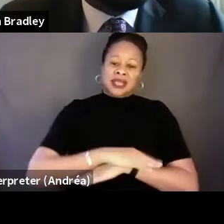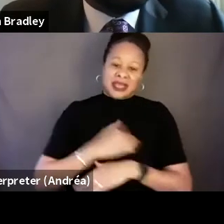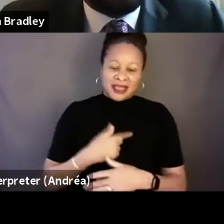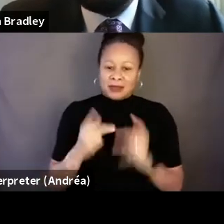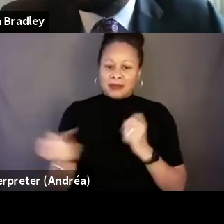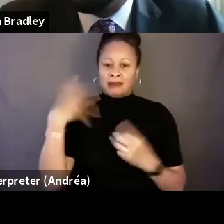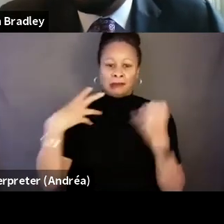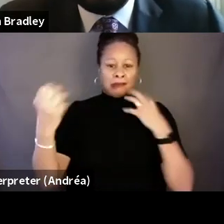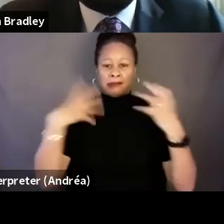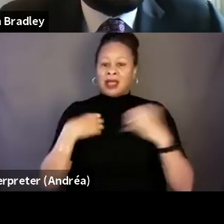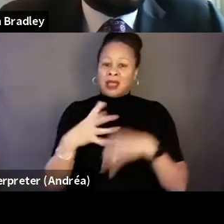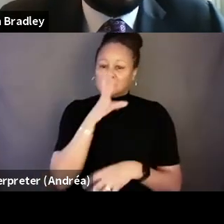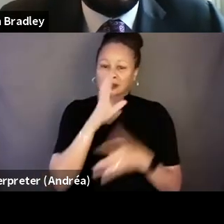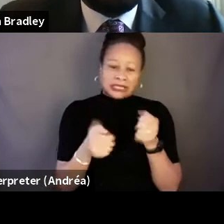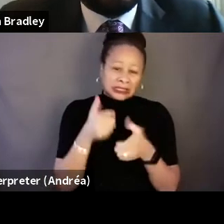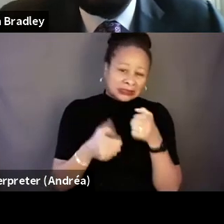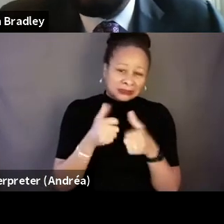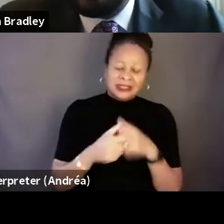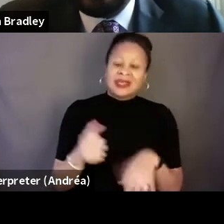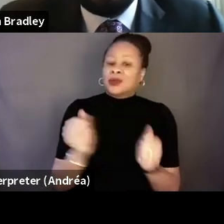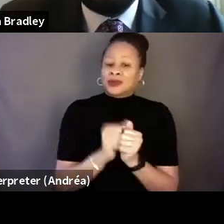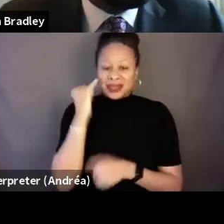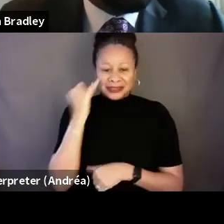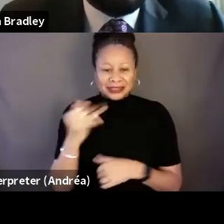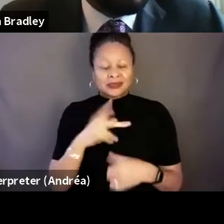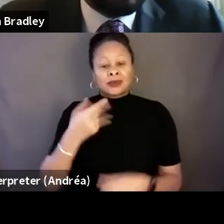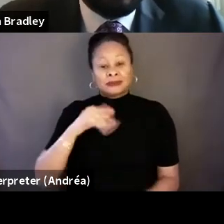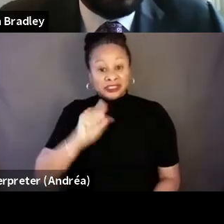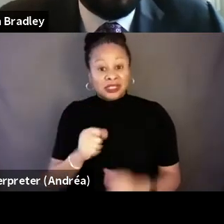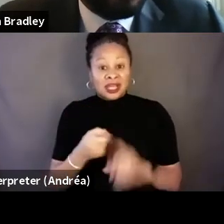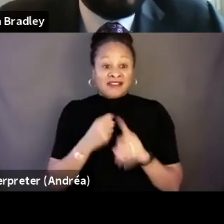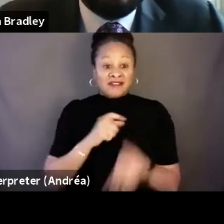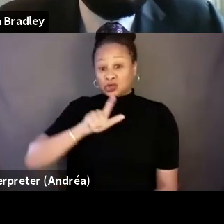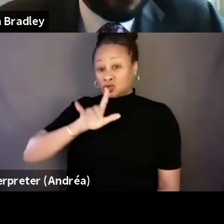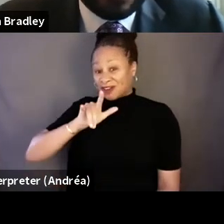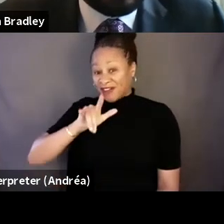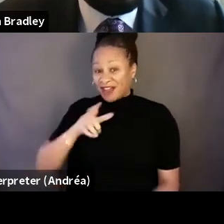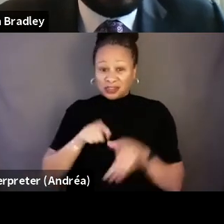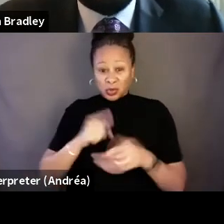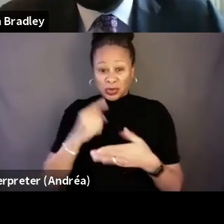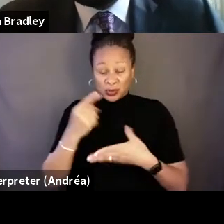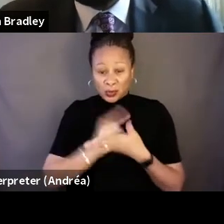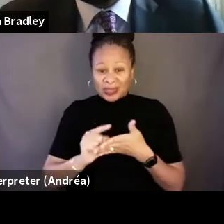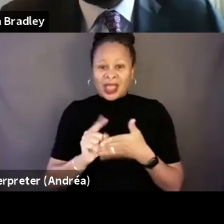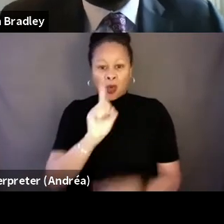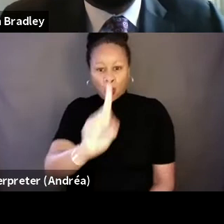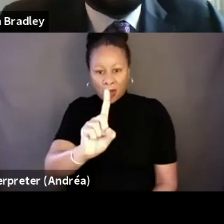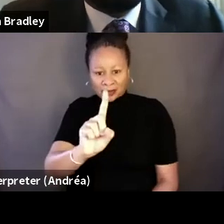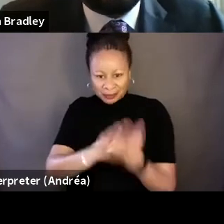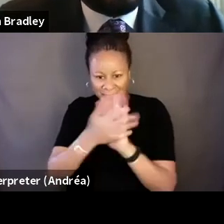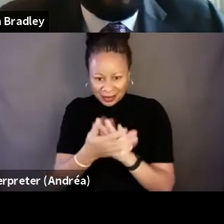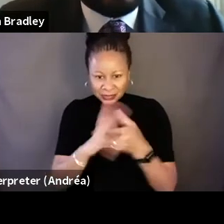pitches, ideas. I would say out of the 25 during a week, one of them make it into a story or become a